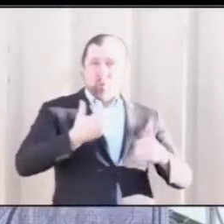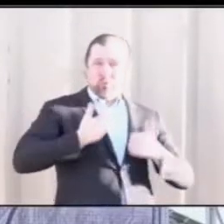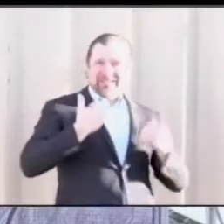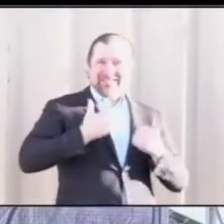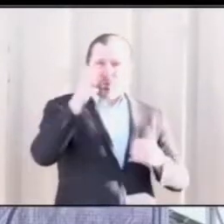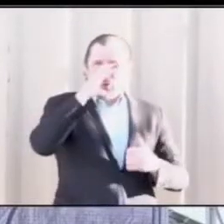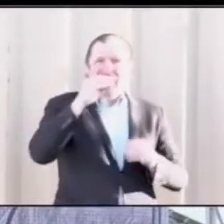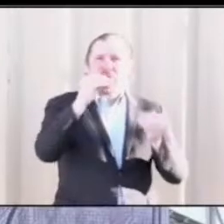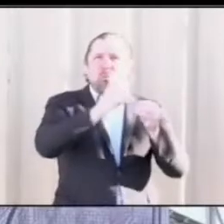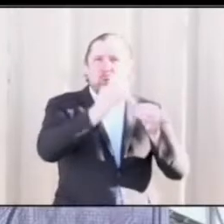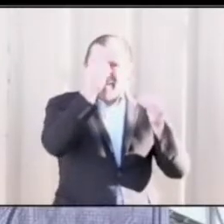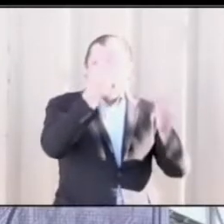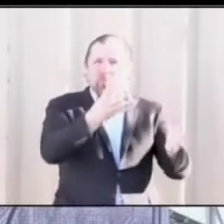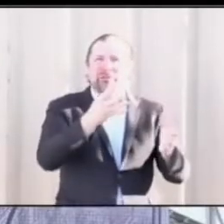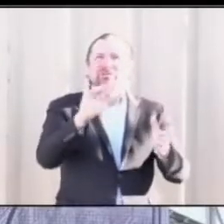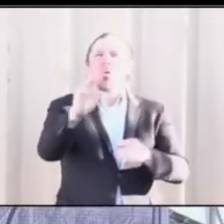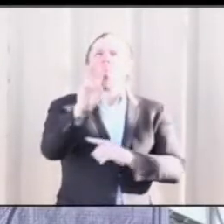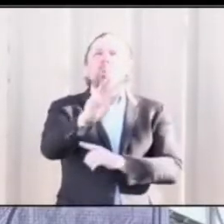information, please go to